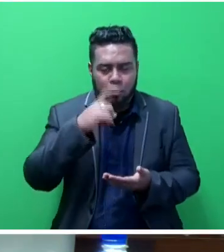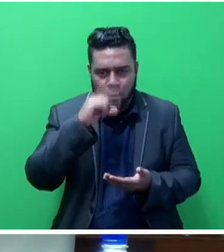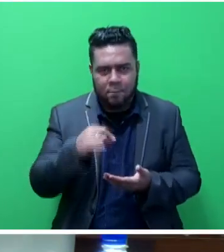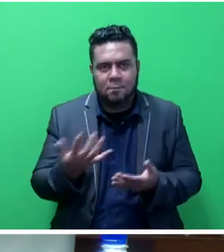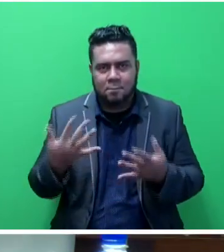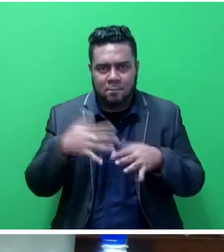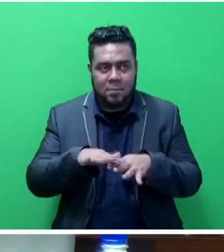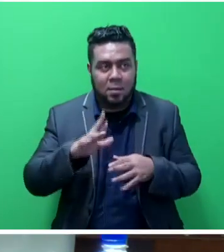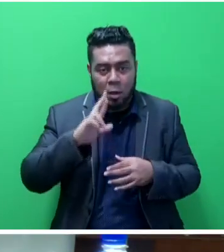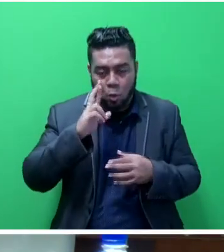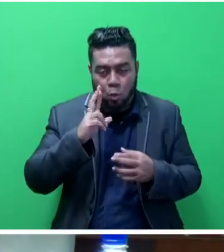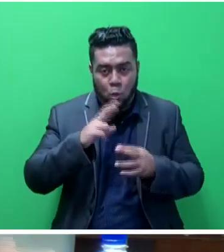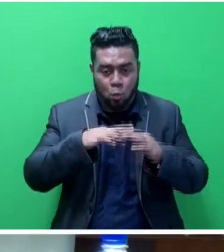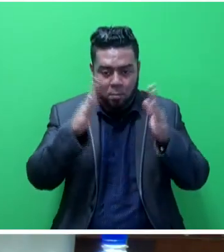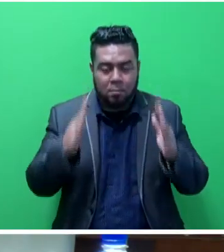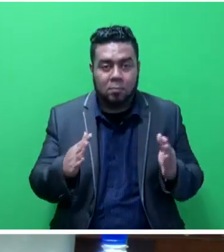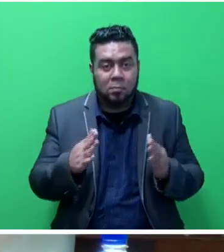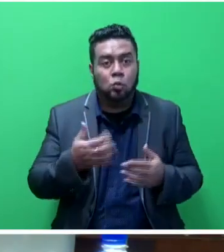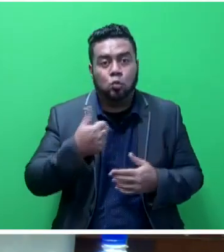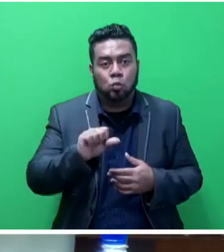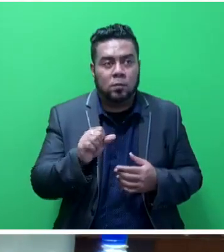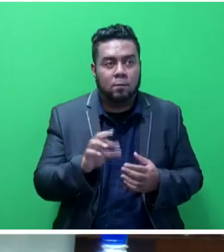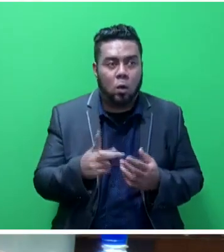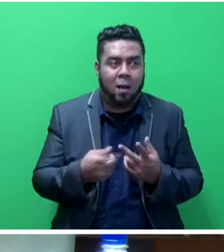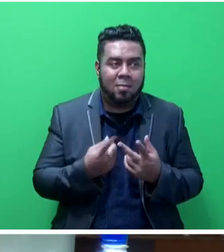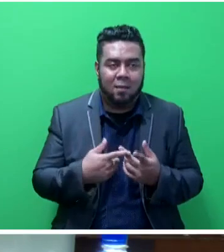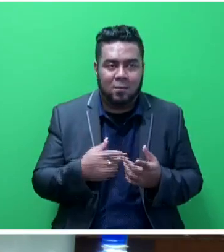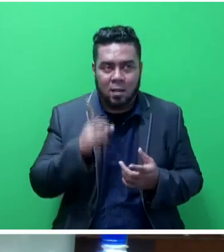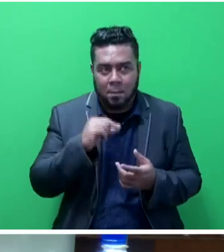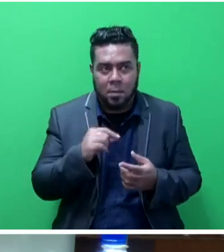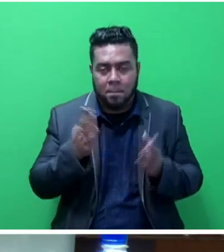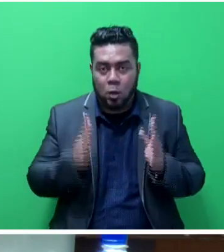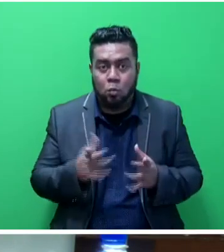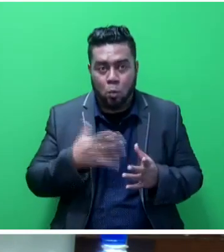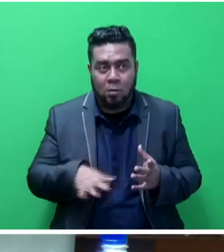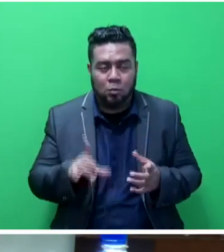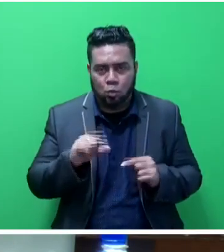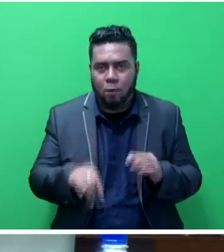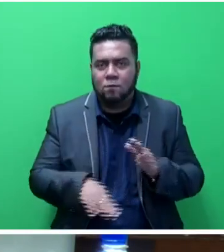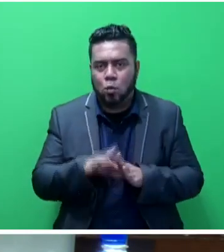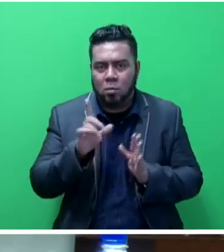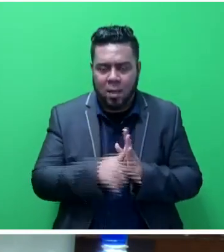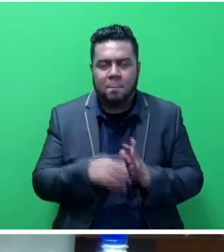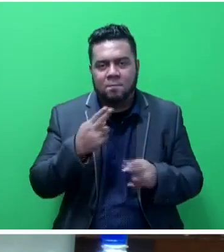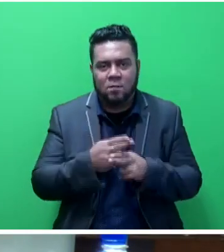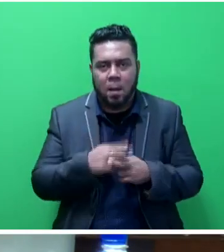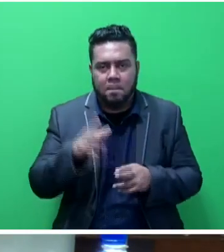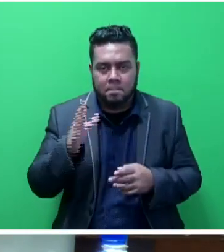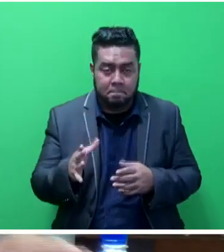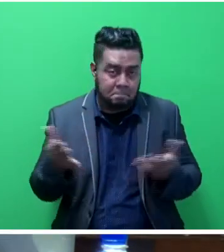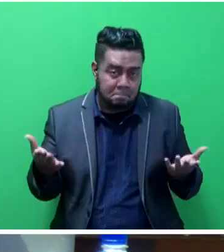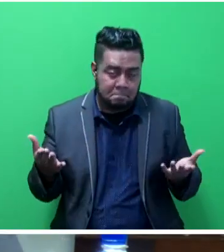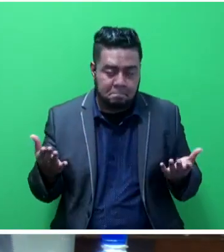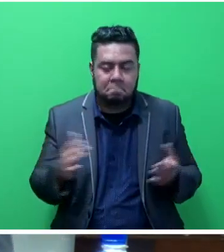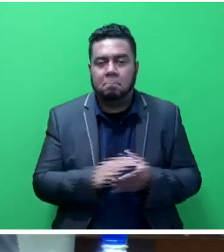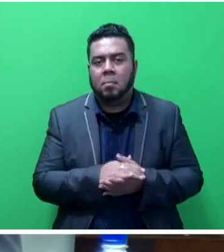residential lease, and the land can be utilized by the able-bodied, those who want to do full-time farming, Mr. Speaker. Mr.